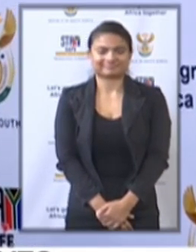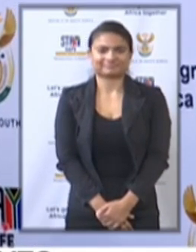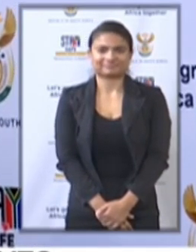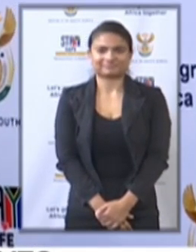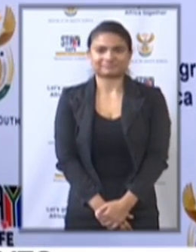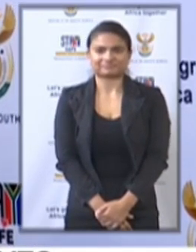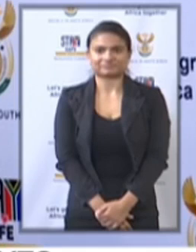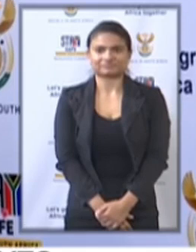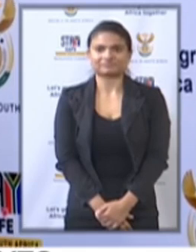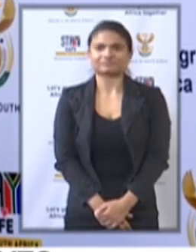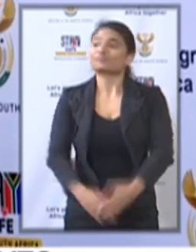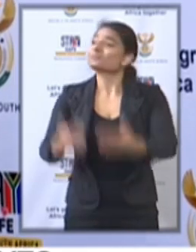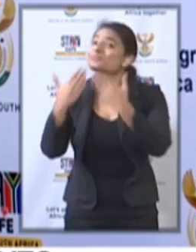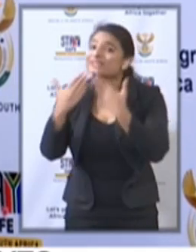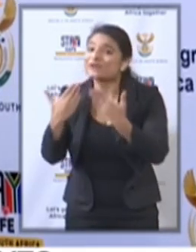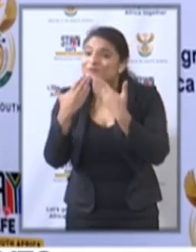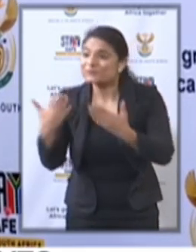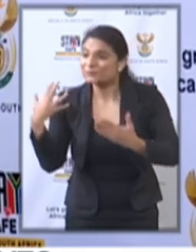Ngiyabonga mphathisa.